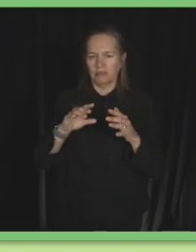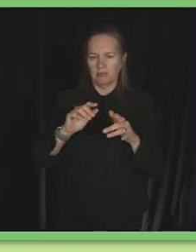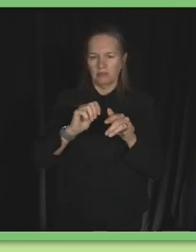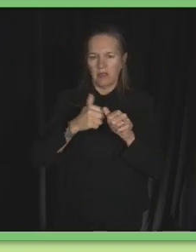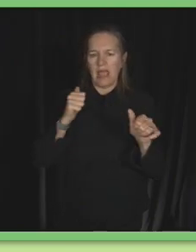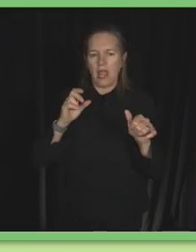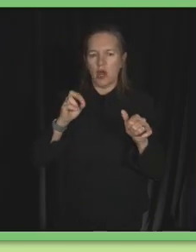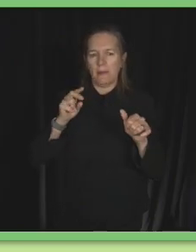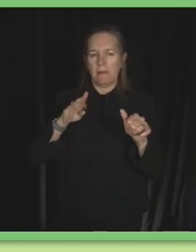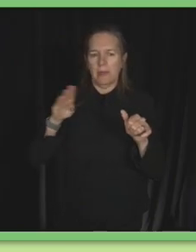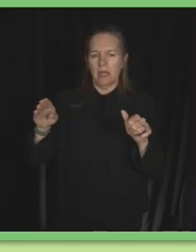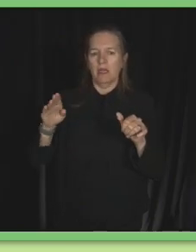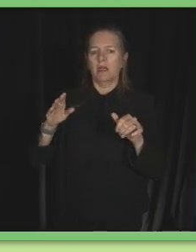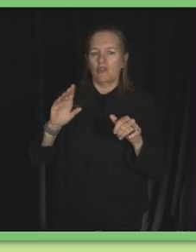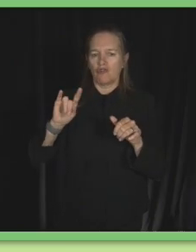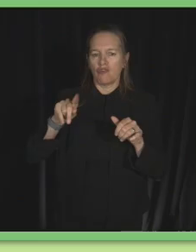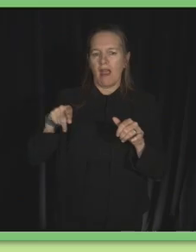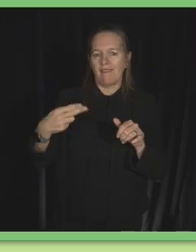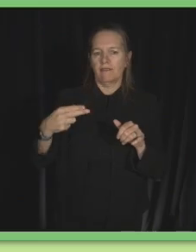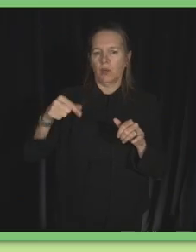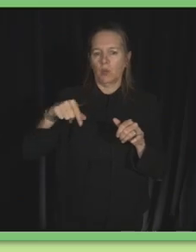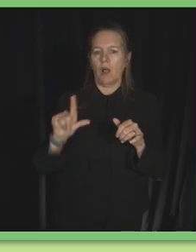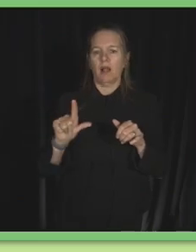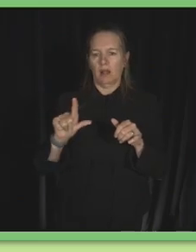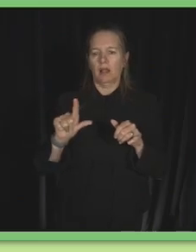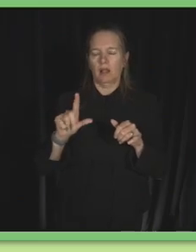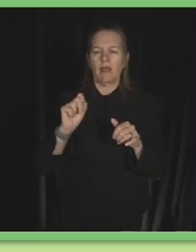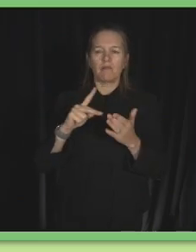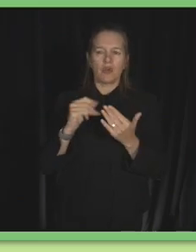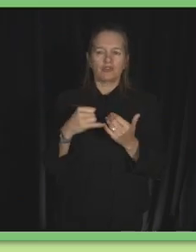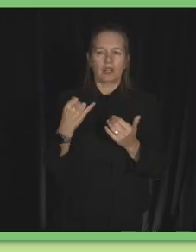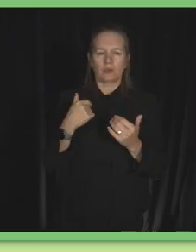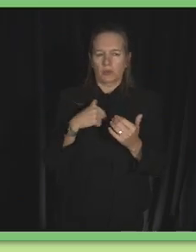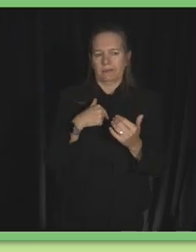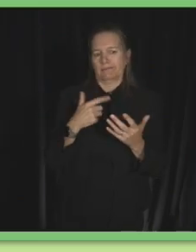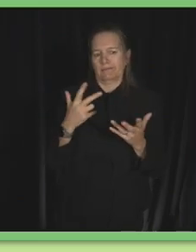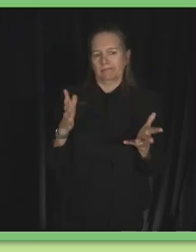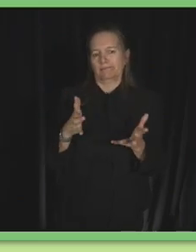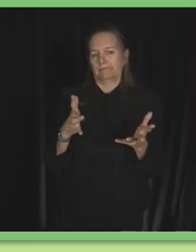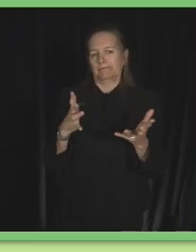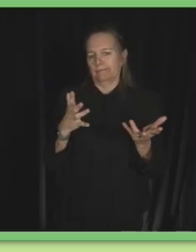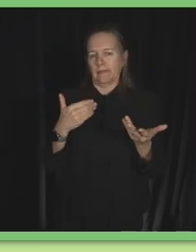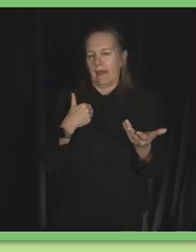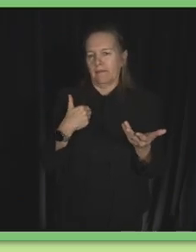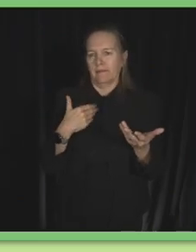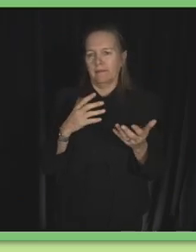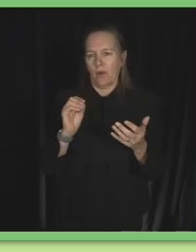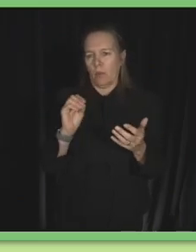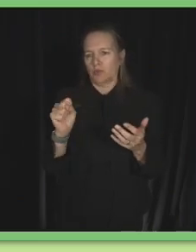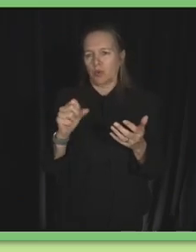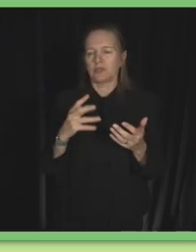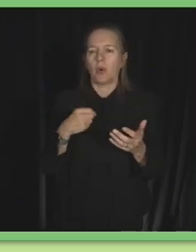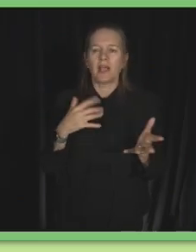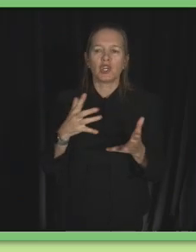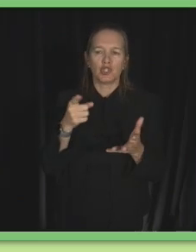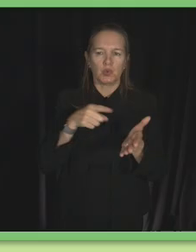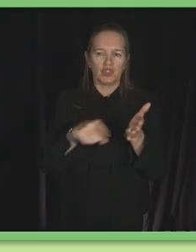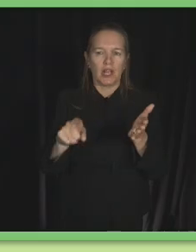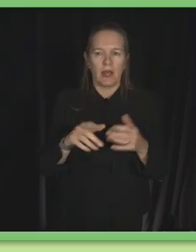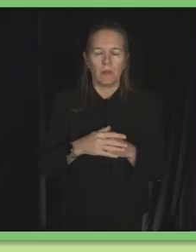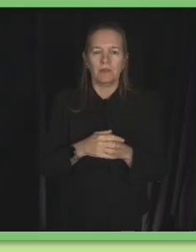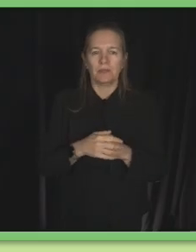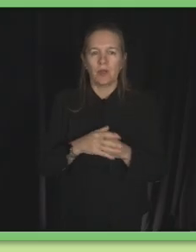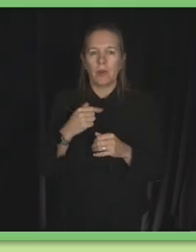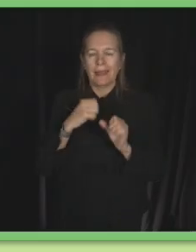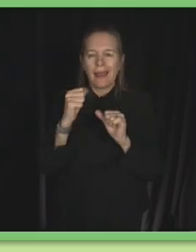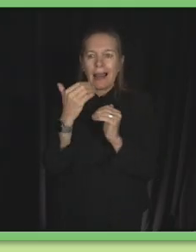It's a project that we recently open sourced, and I'd encourage you to check it out. So these deployments give us an ability to limit the blast radius of